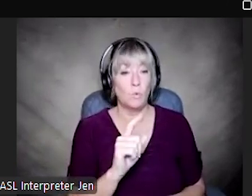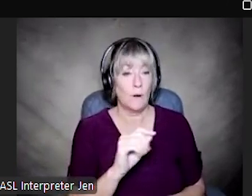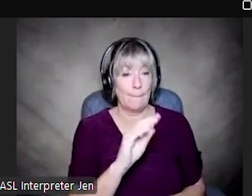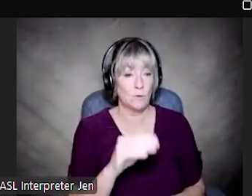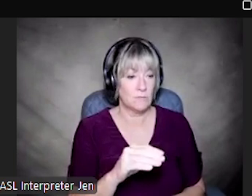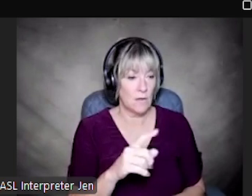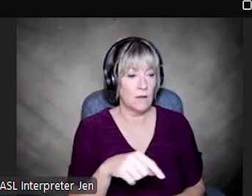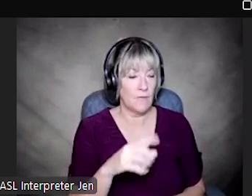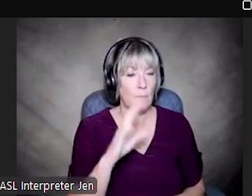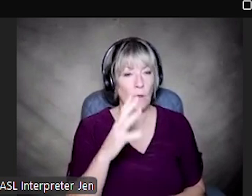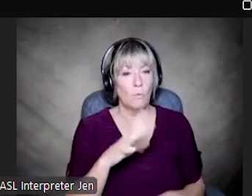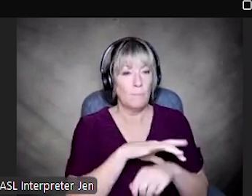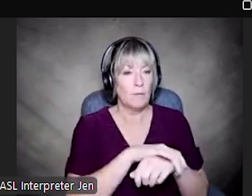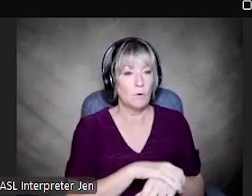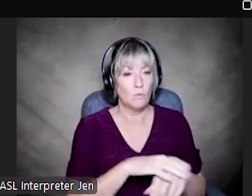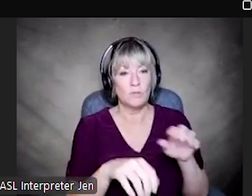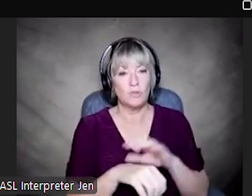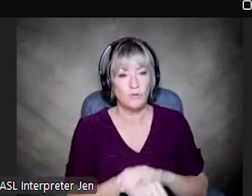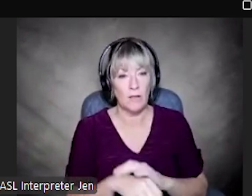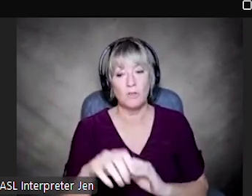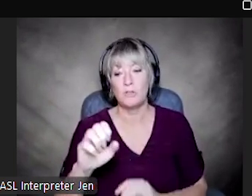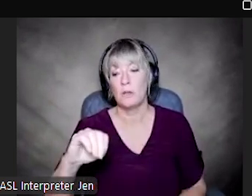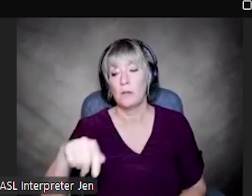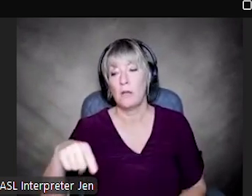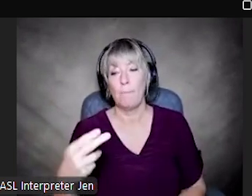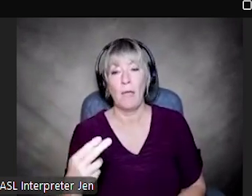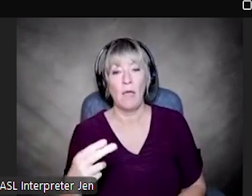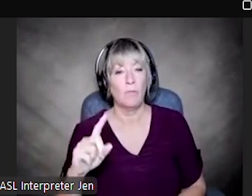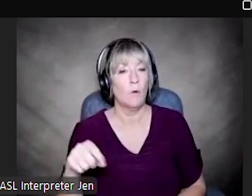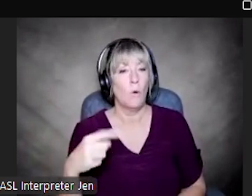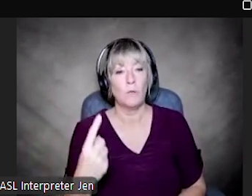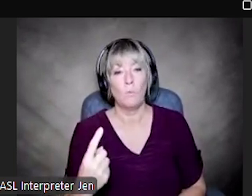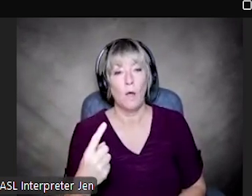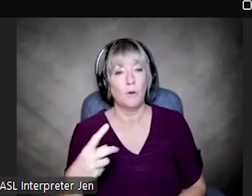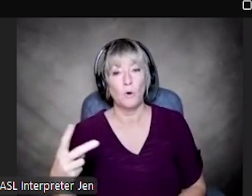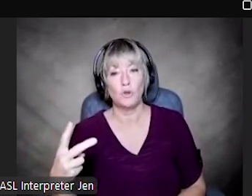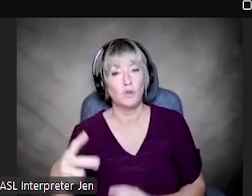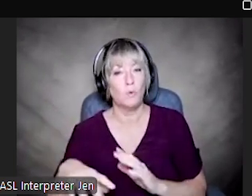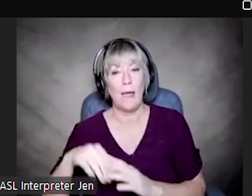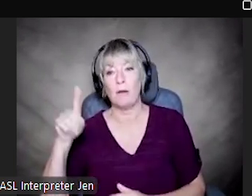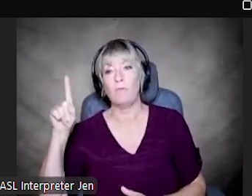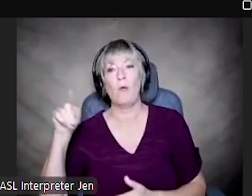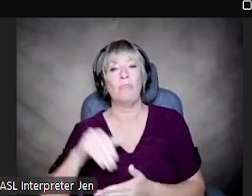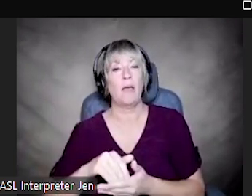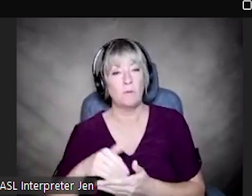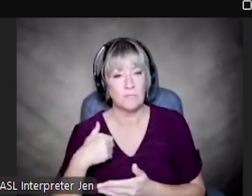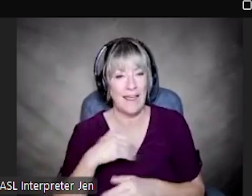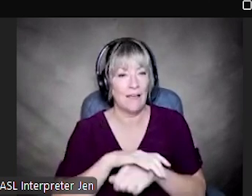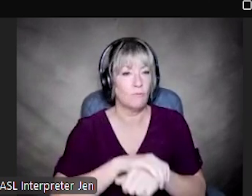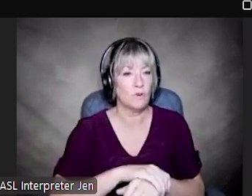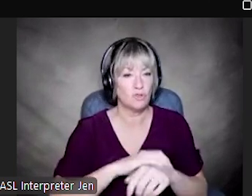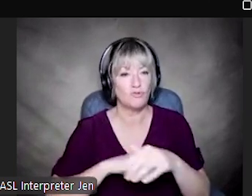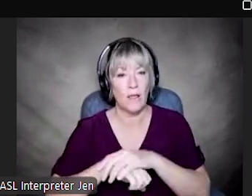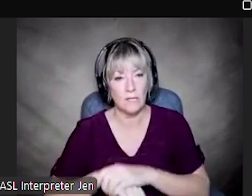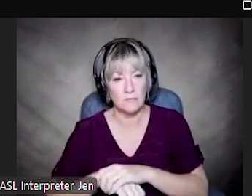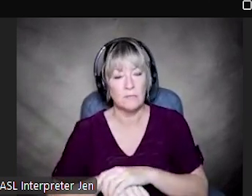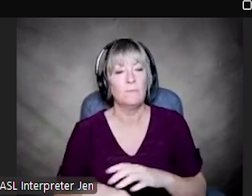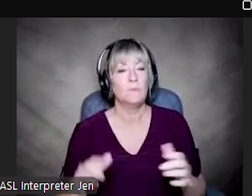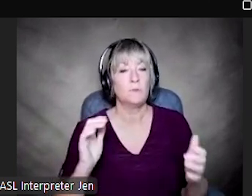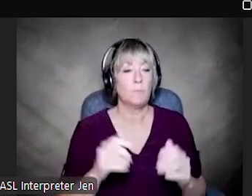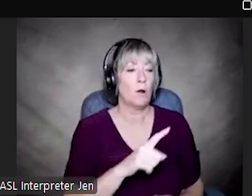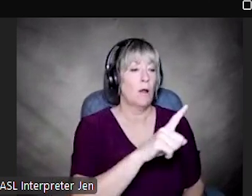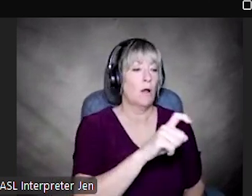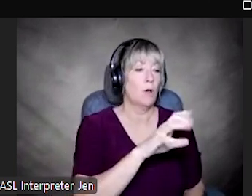of them would go into restraints. If they're in empath units, only 1 or 2 out of every 1,000 go into restraints. So comparing 150